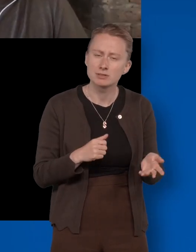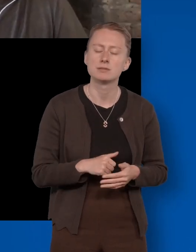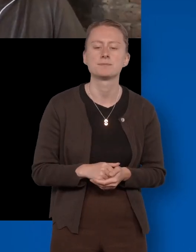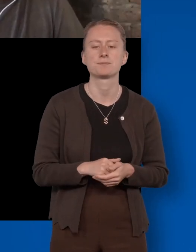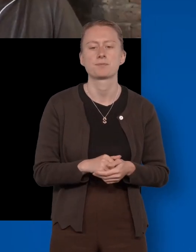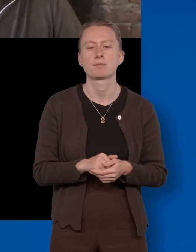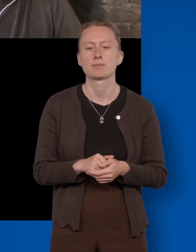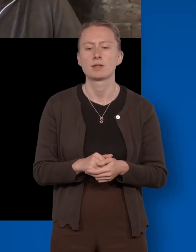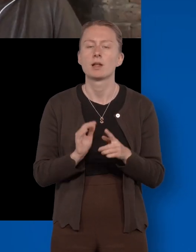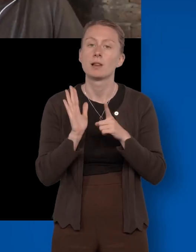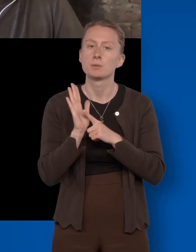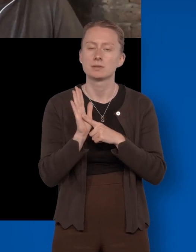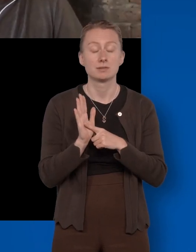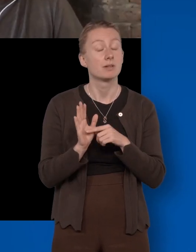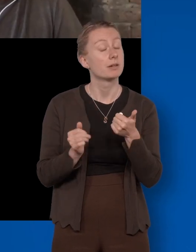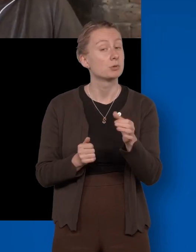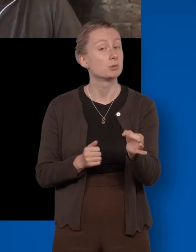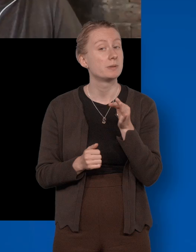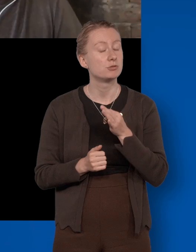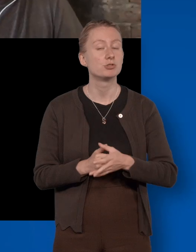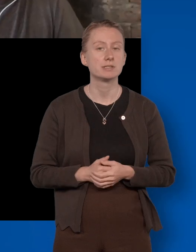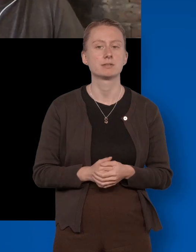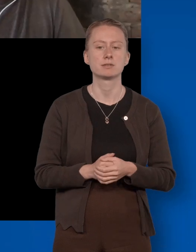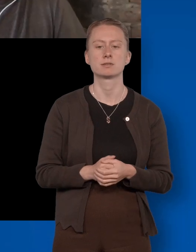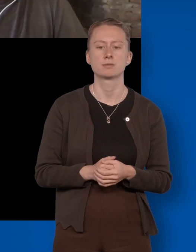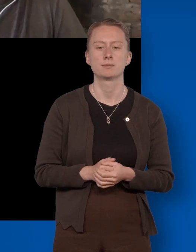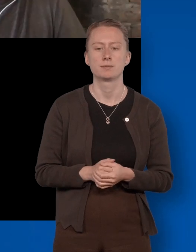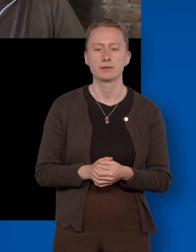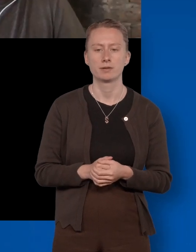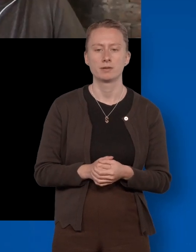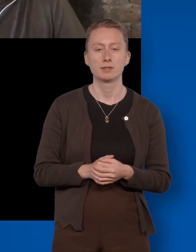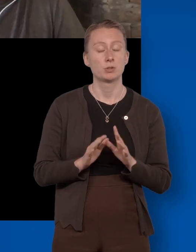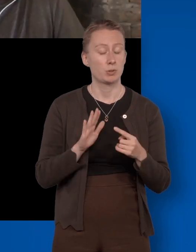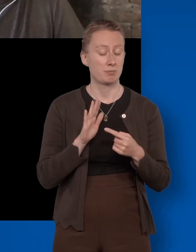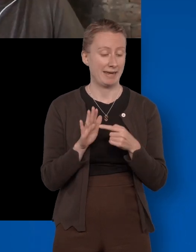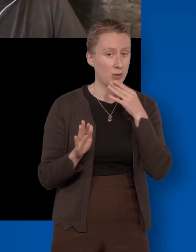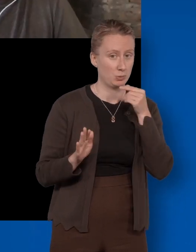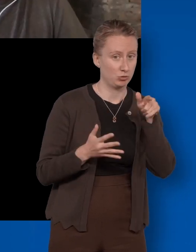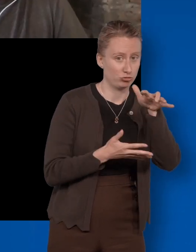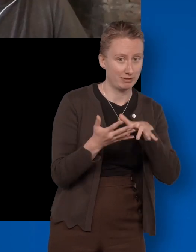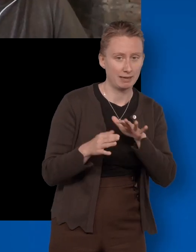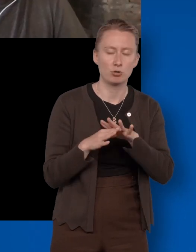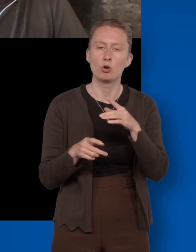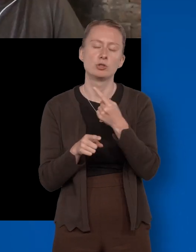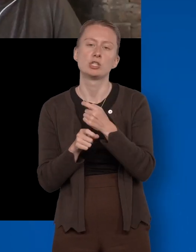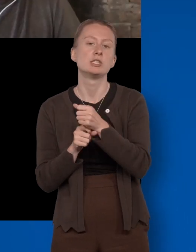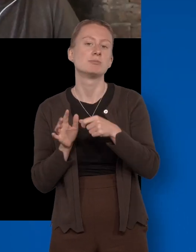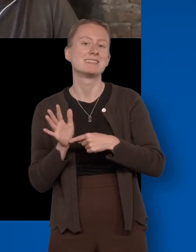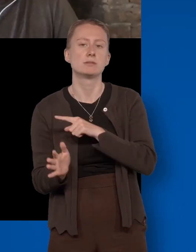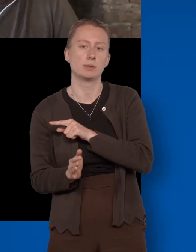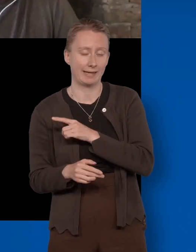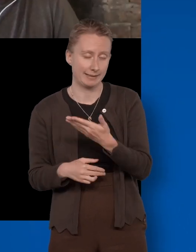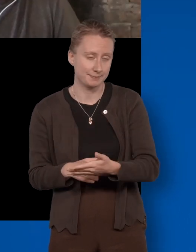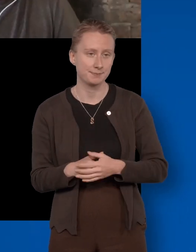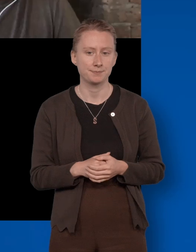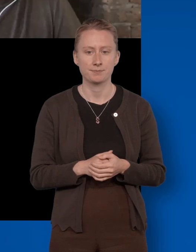Yeah, so there's a good question. The main reason is basically that we want to, well,